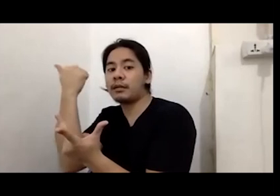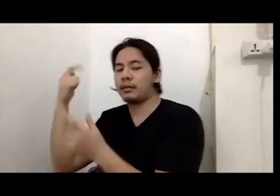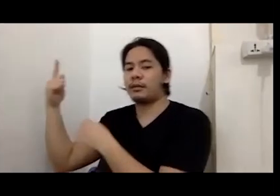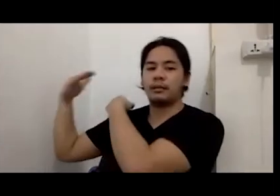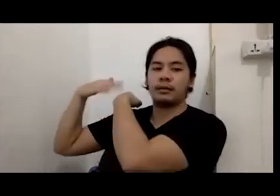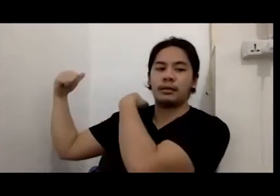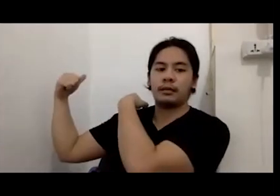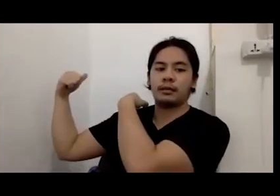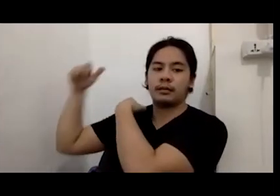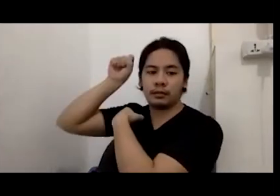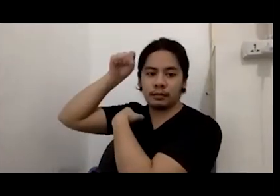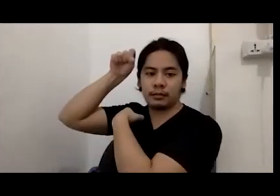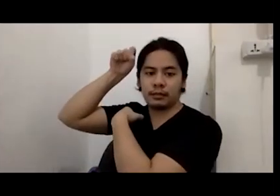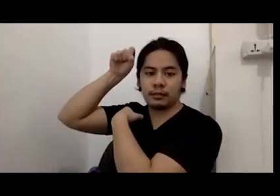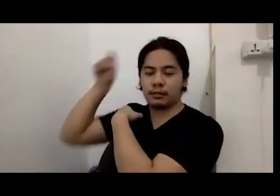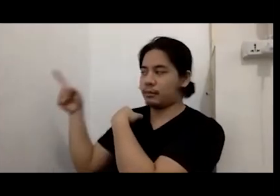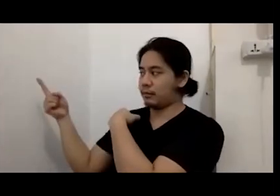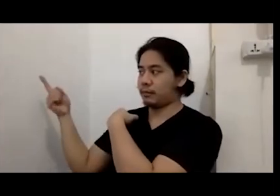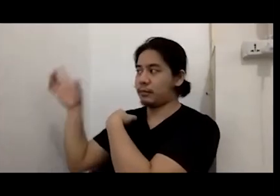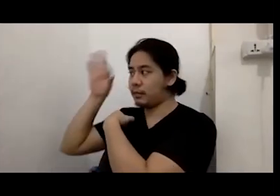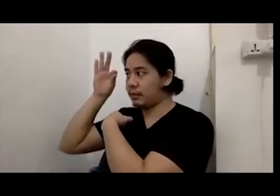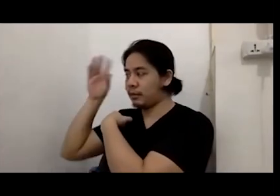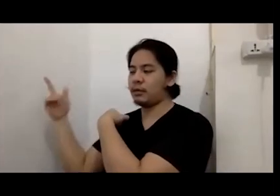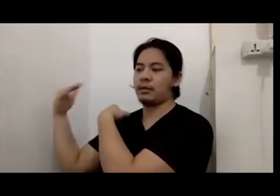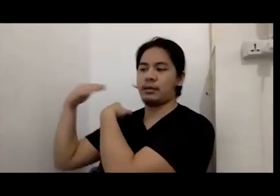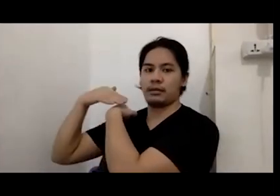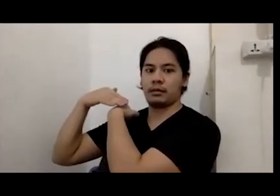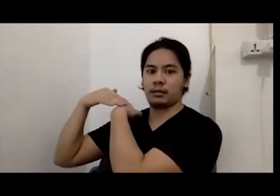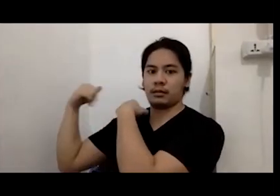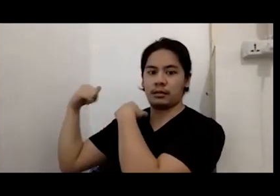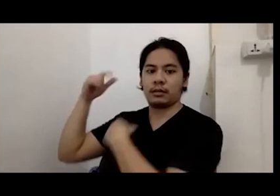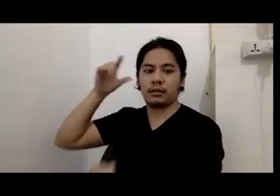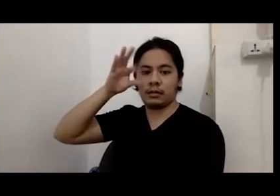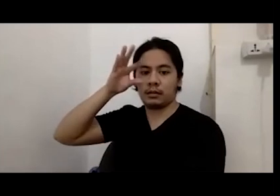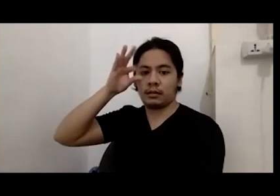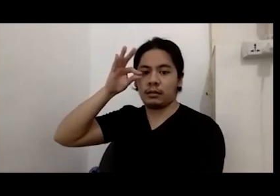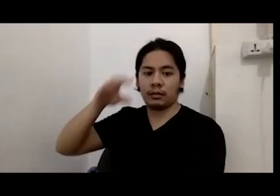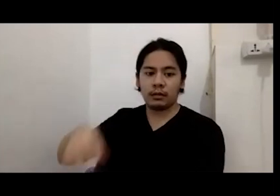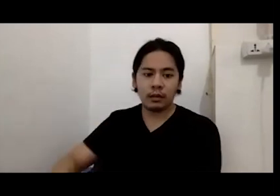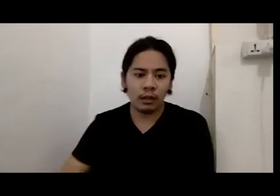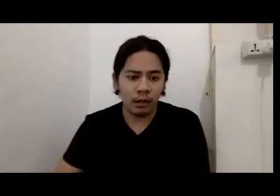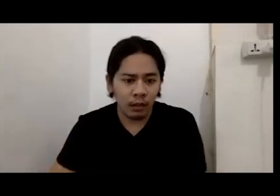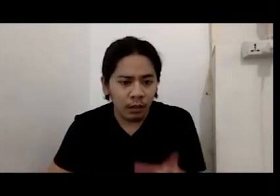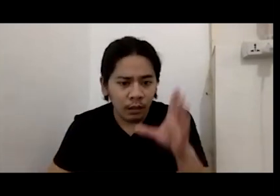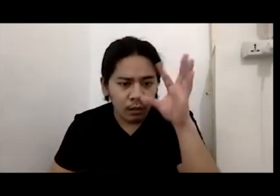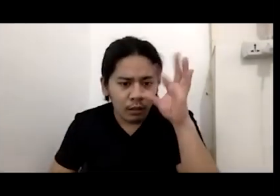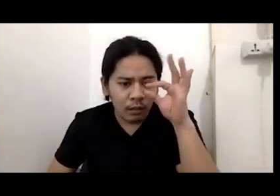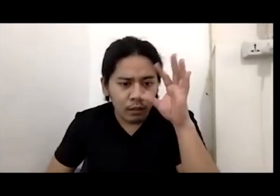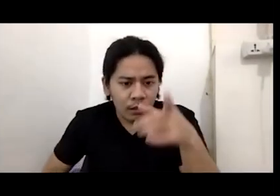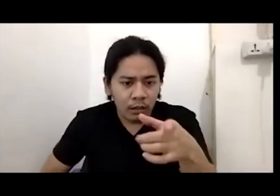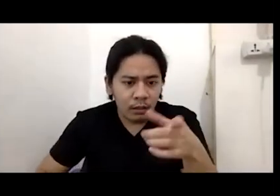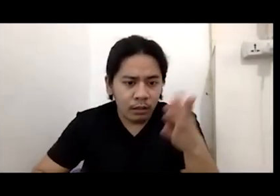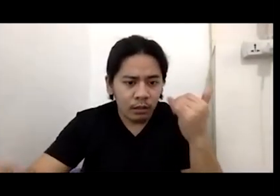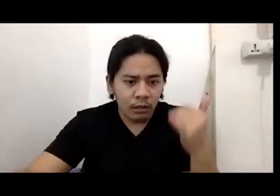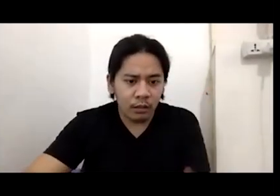So there's a third person. Okay. So All right. Jasmine calls me,